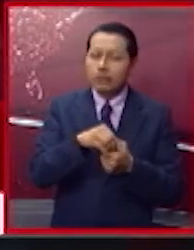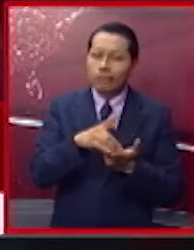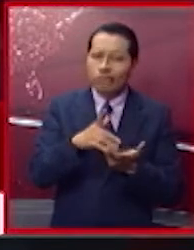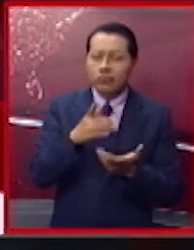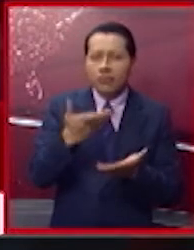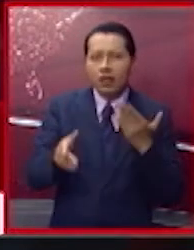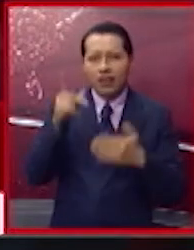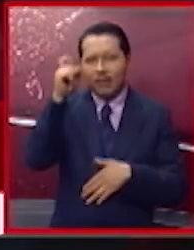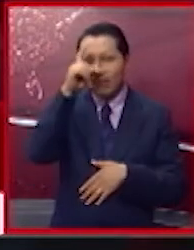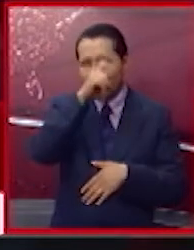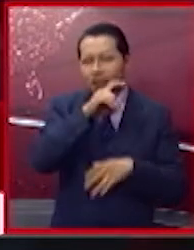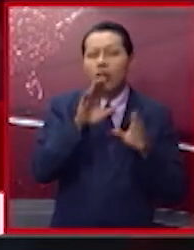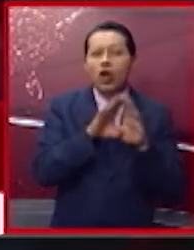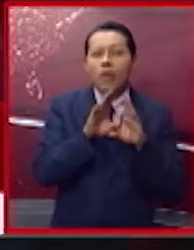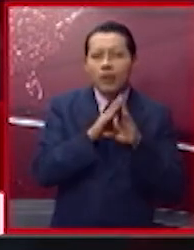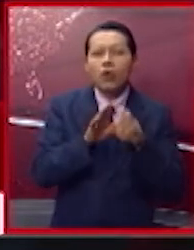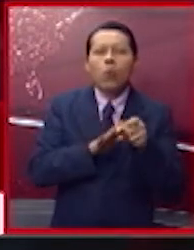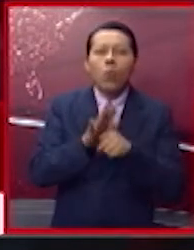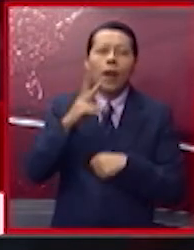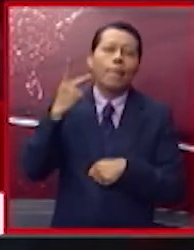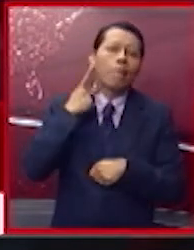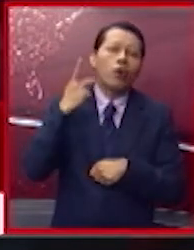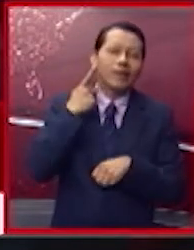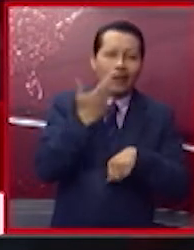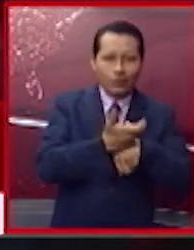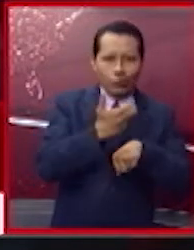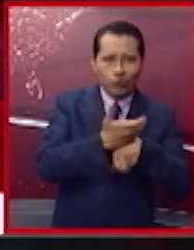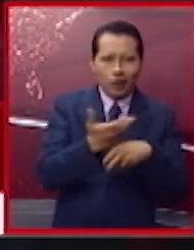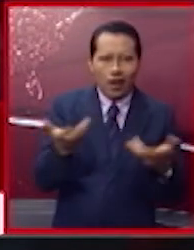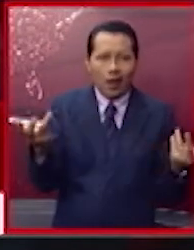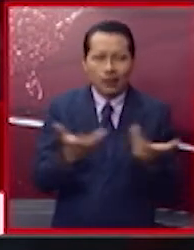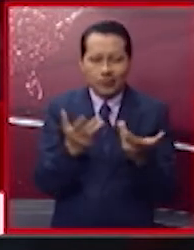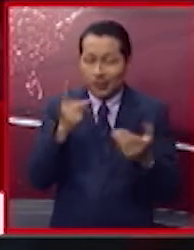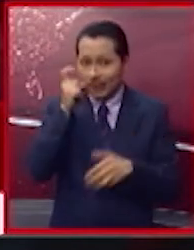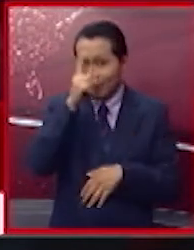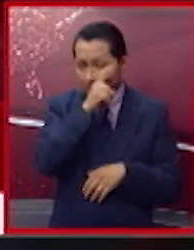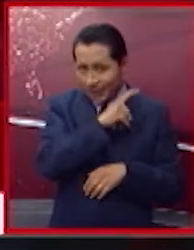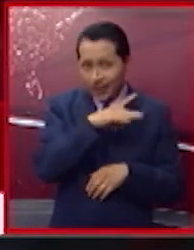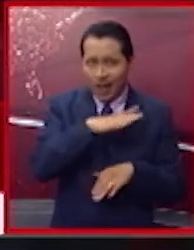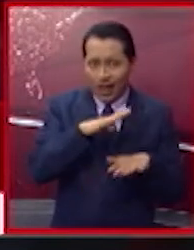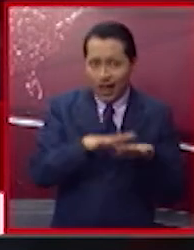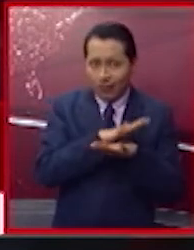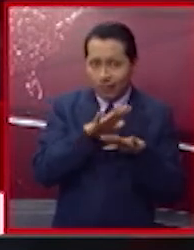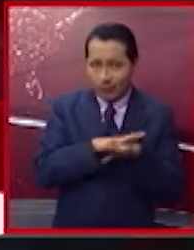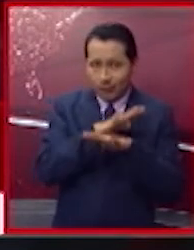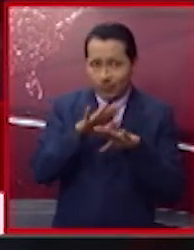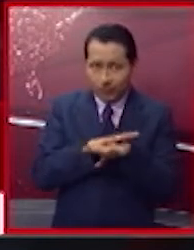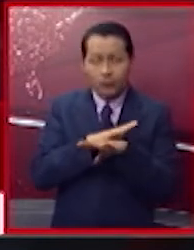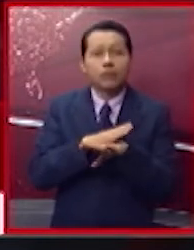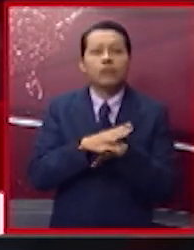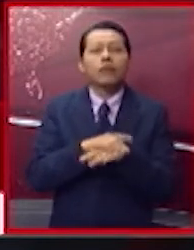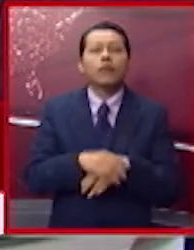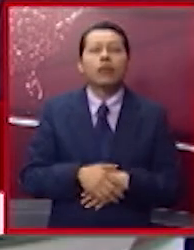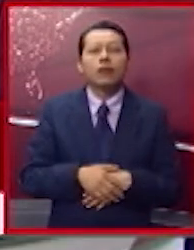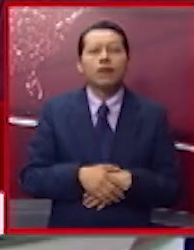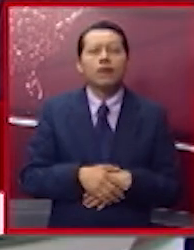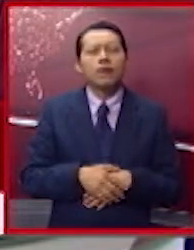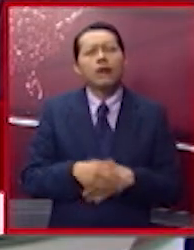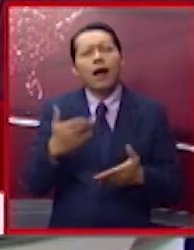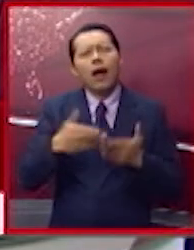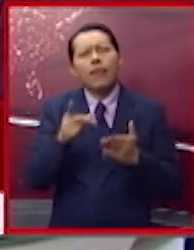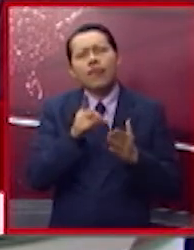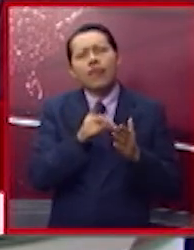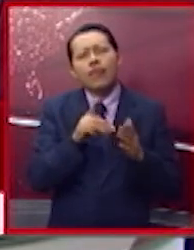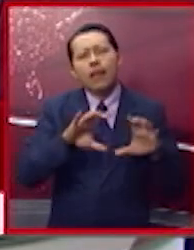And so I think you have to be ready for those. But I don't really anticipate a big change on trade policy. And about Latin